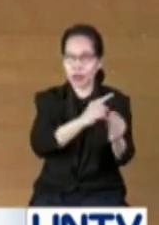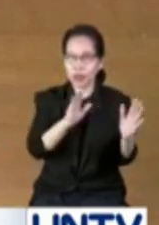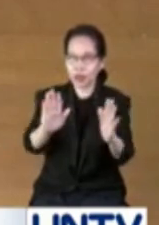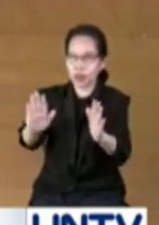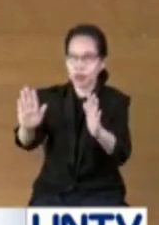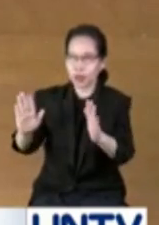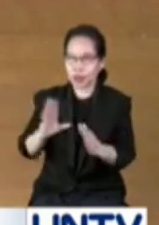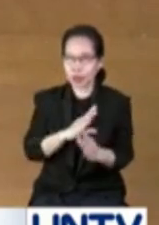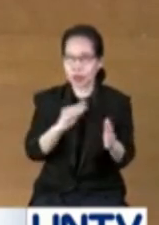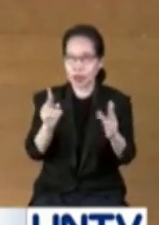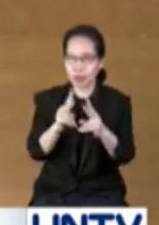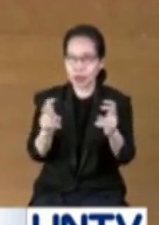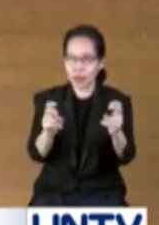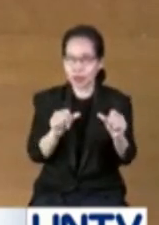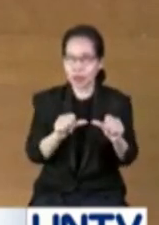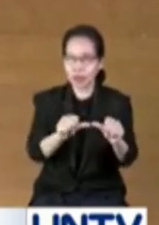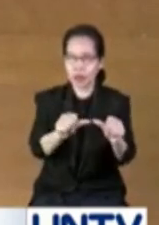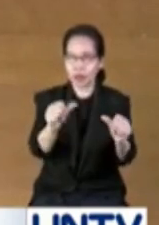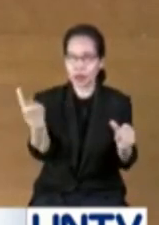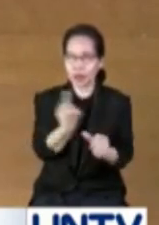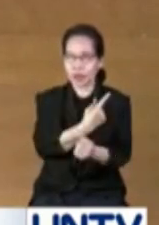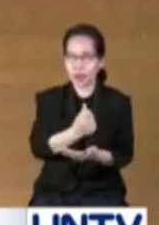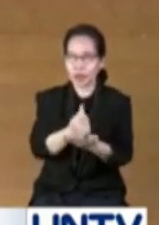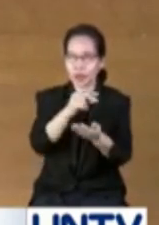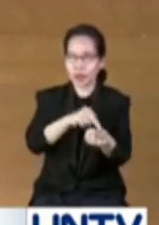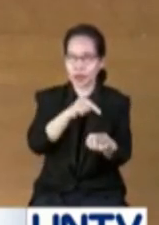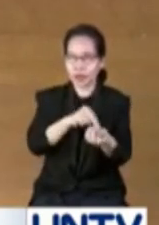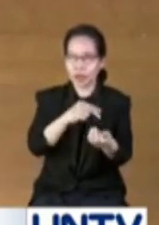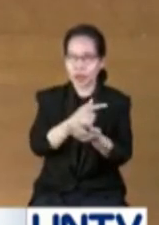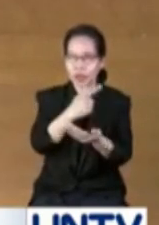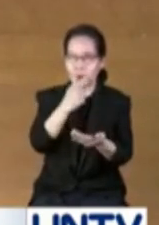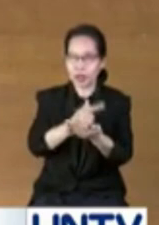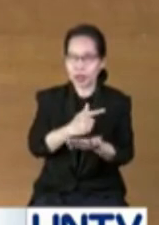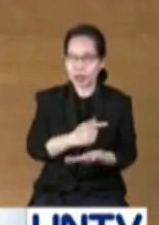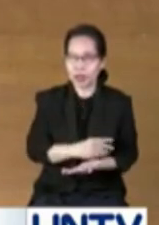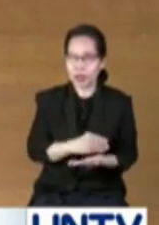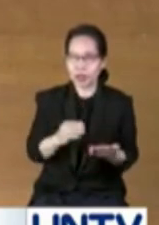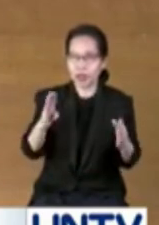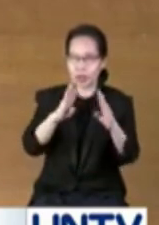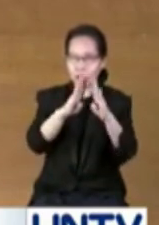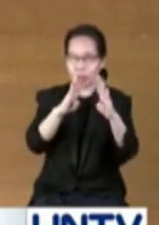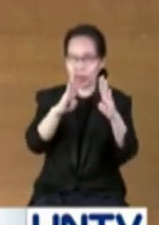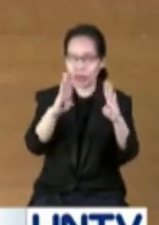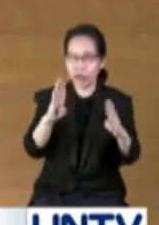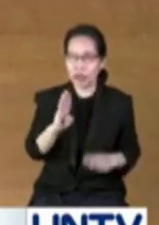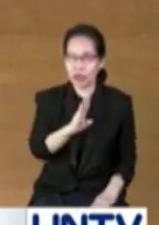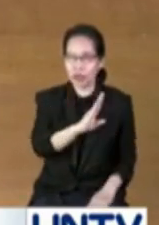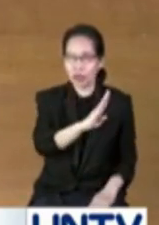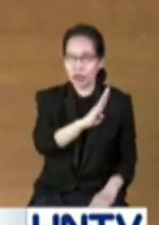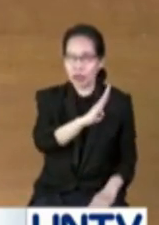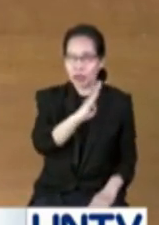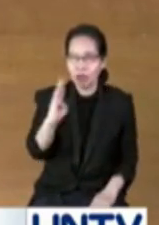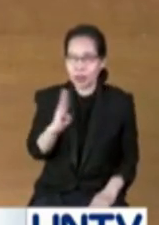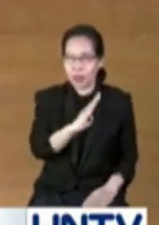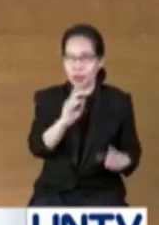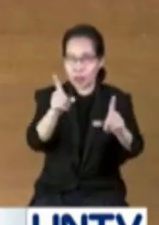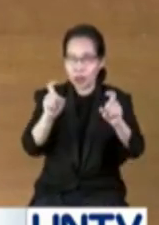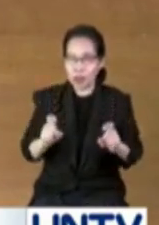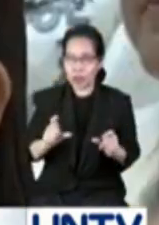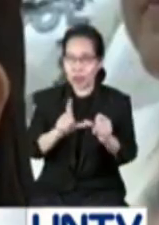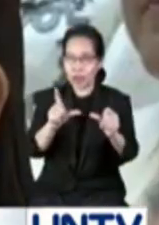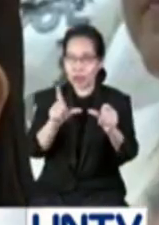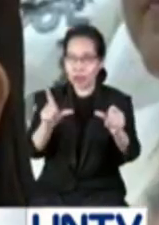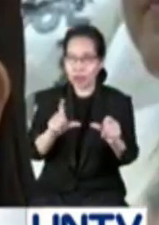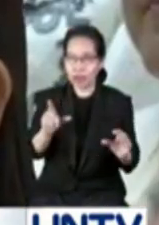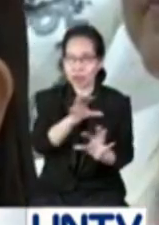further. We are helping nursing graduates hurdle their board exams so that they will obtain their licenses and join our pool